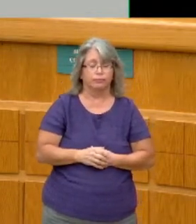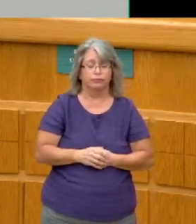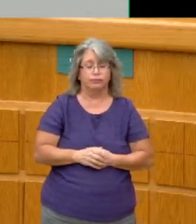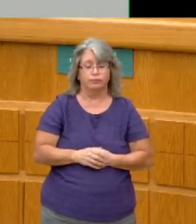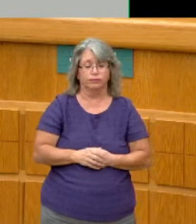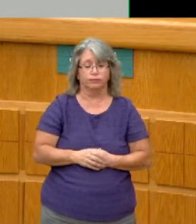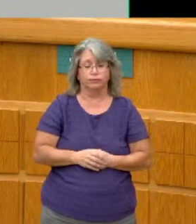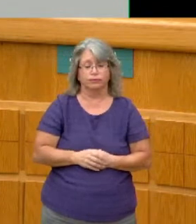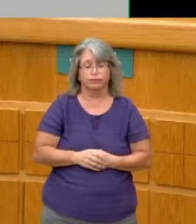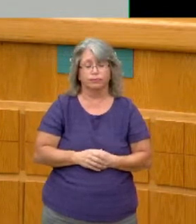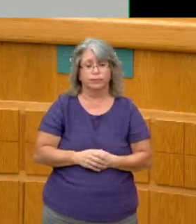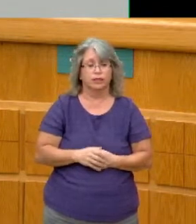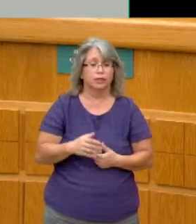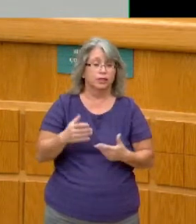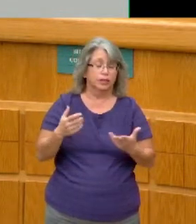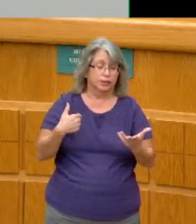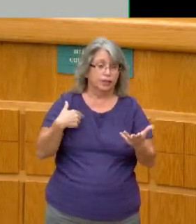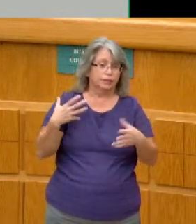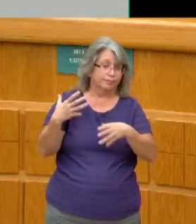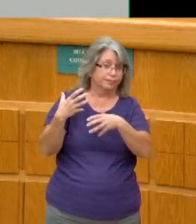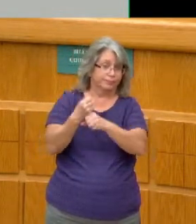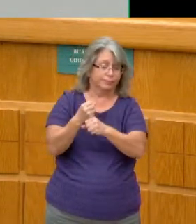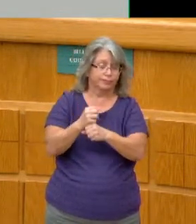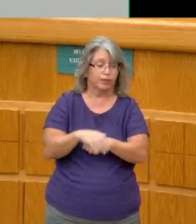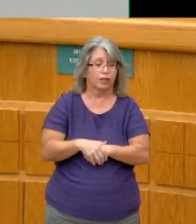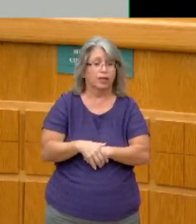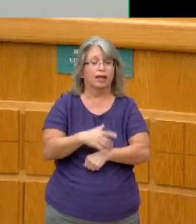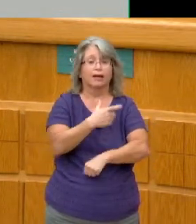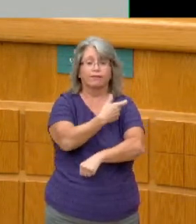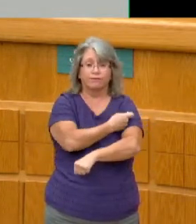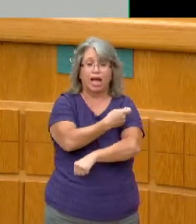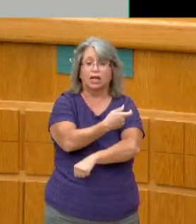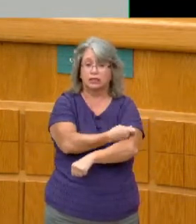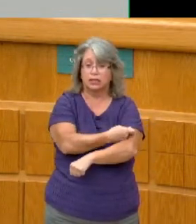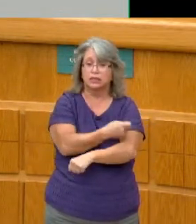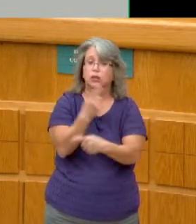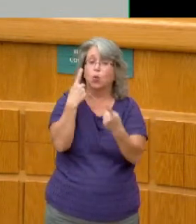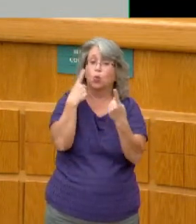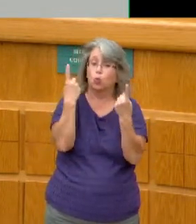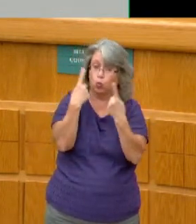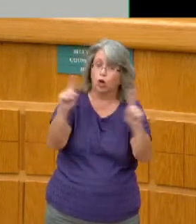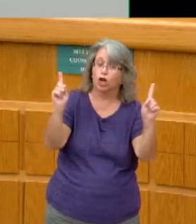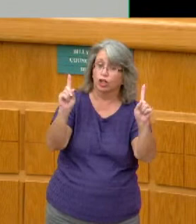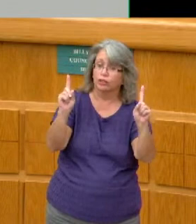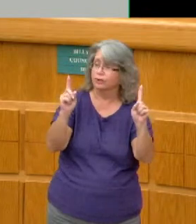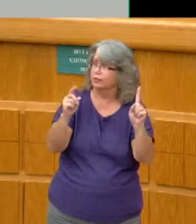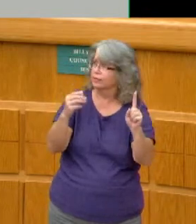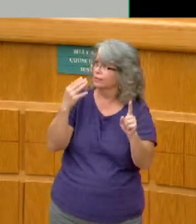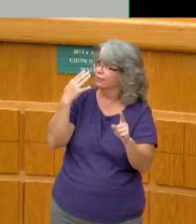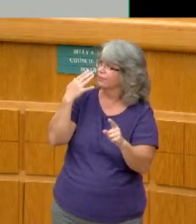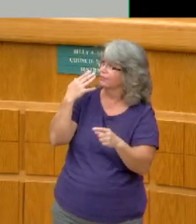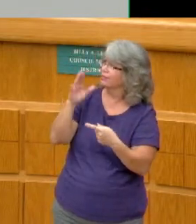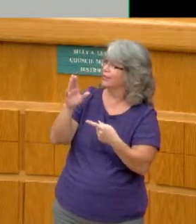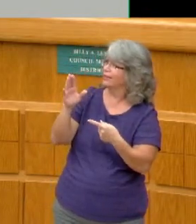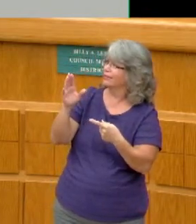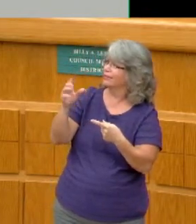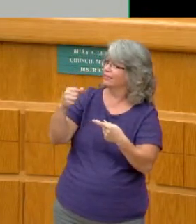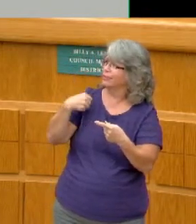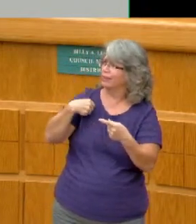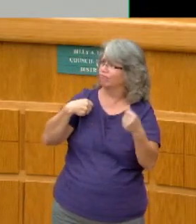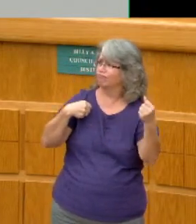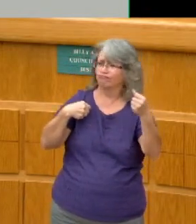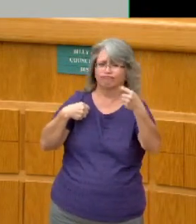So in summary, vaccines work. I don't know what happened to my first bullet point there, but it